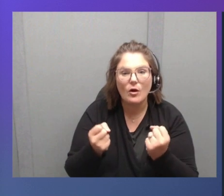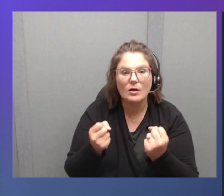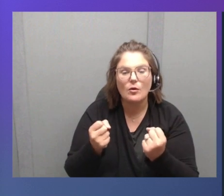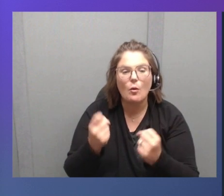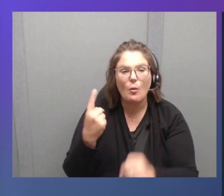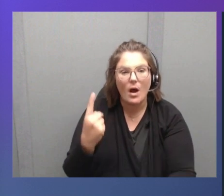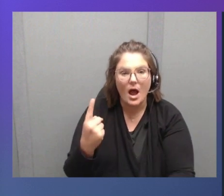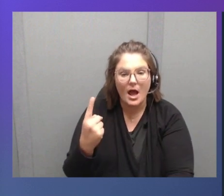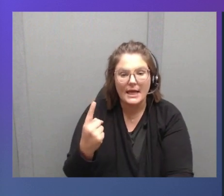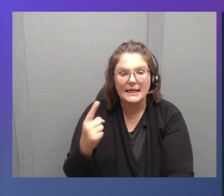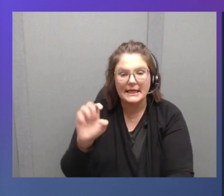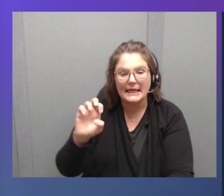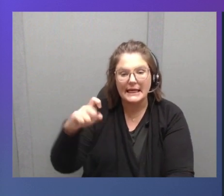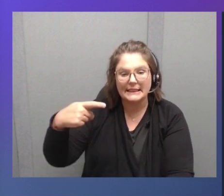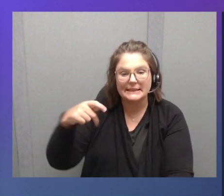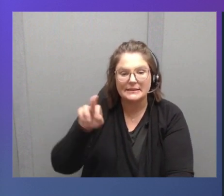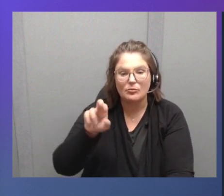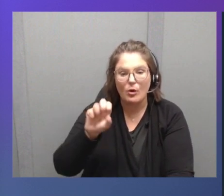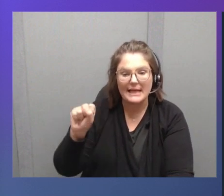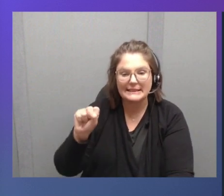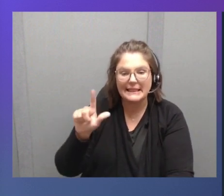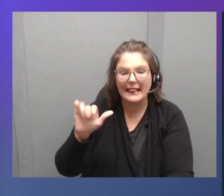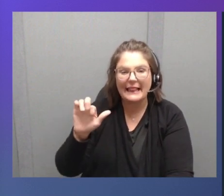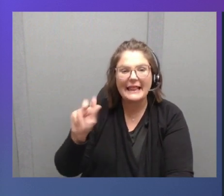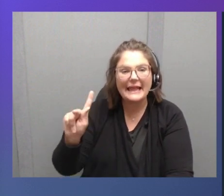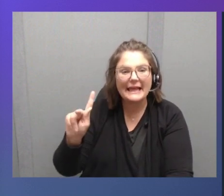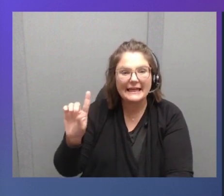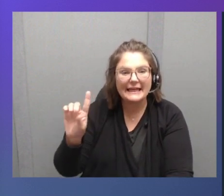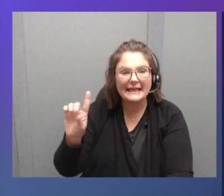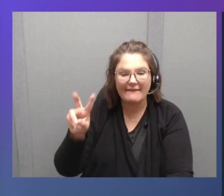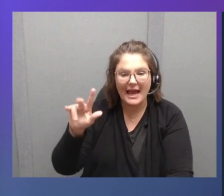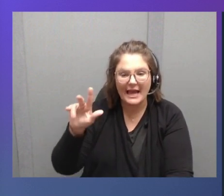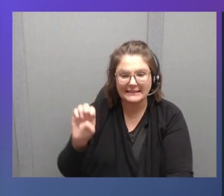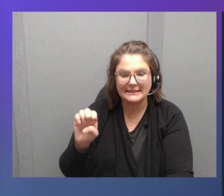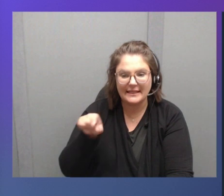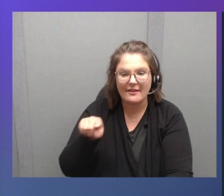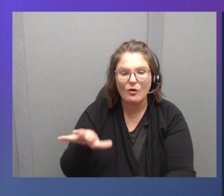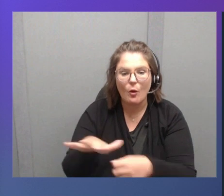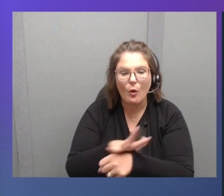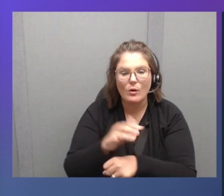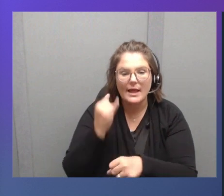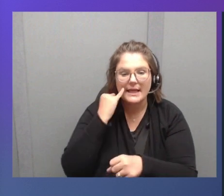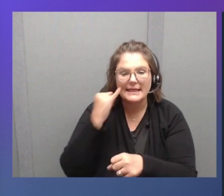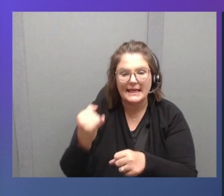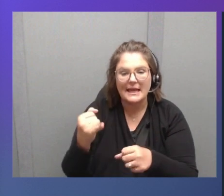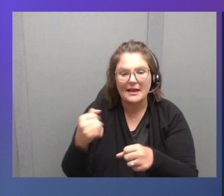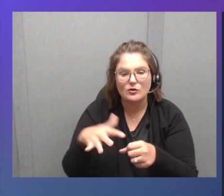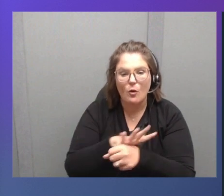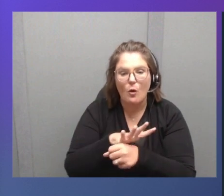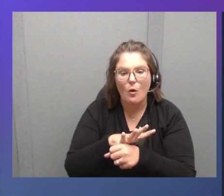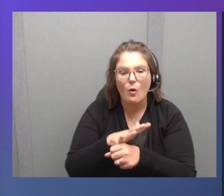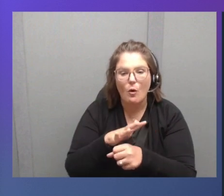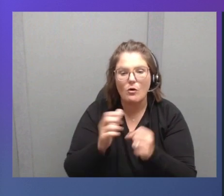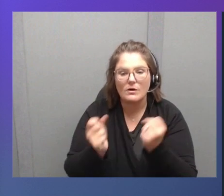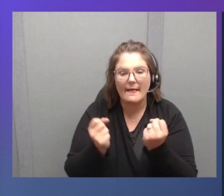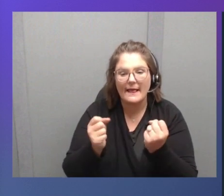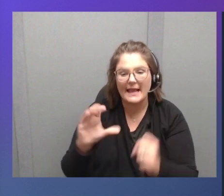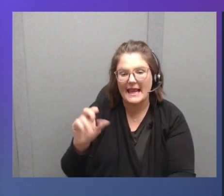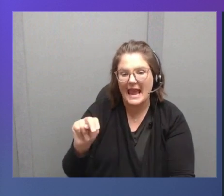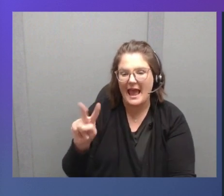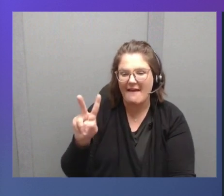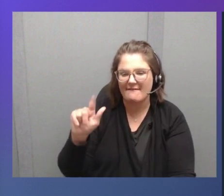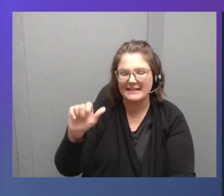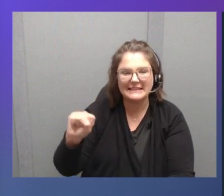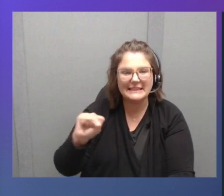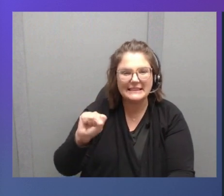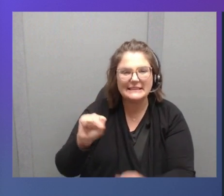red board that you see here, connected to some sensors. And the whole idea is with the car or vehicle, you have CAN bus data. So CAN bus is how all the different systems